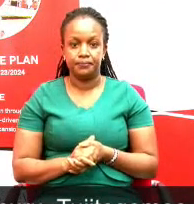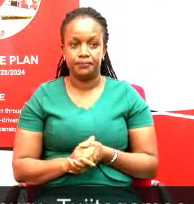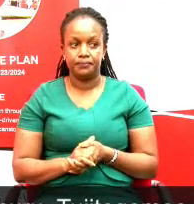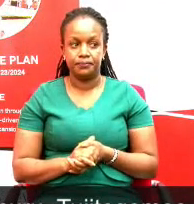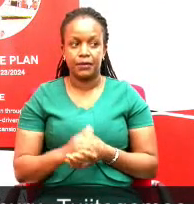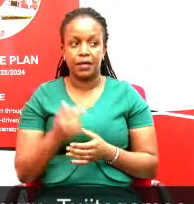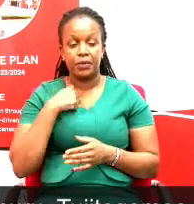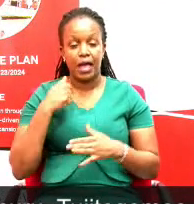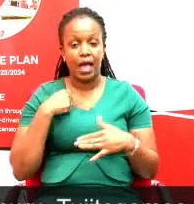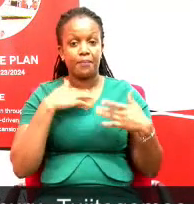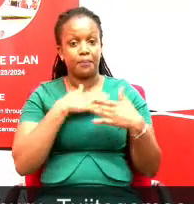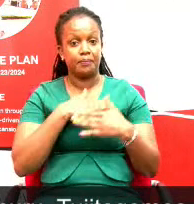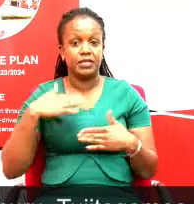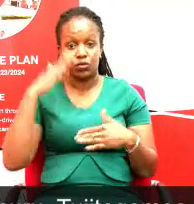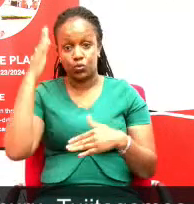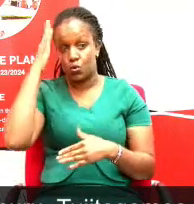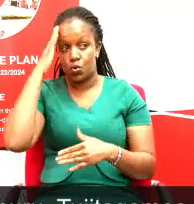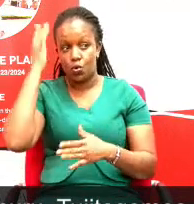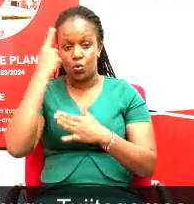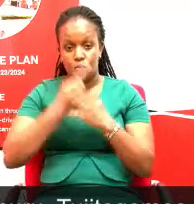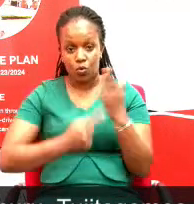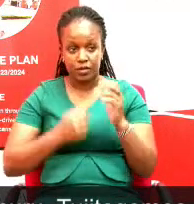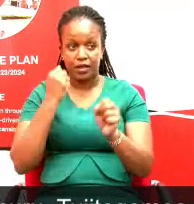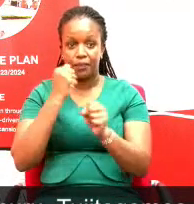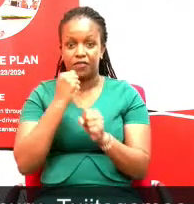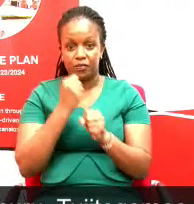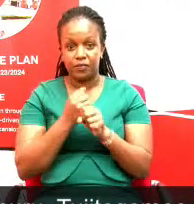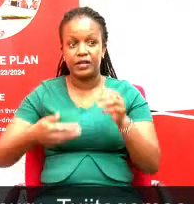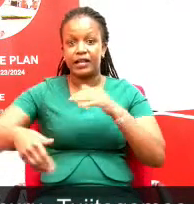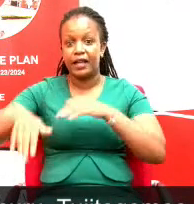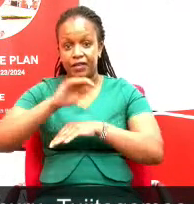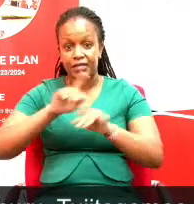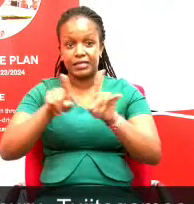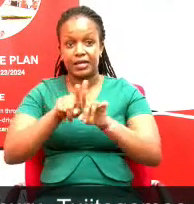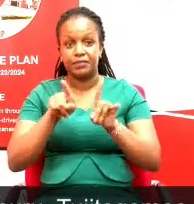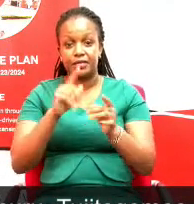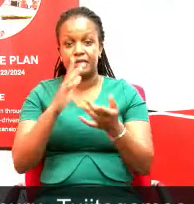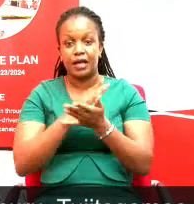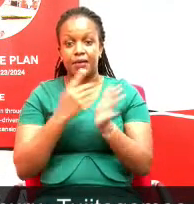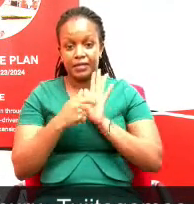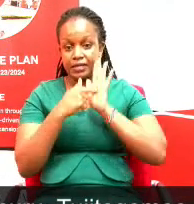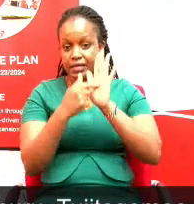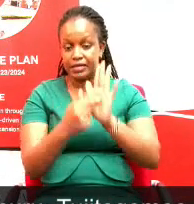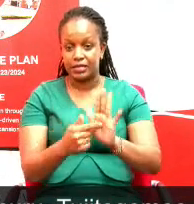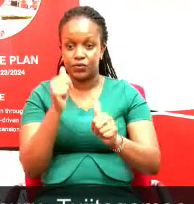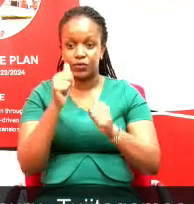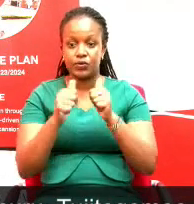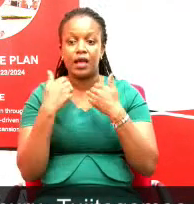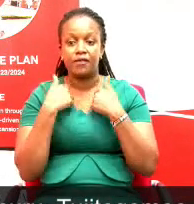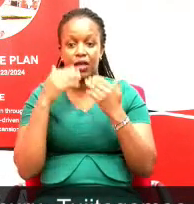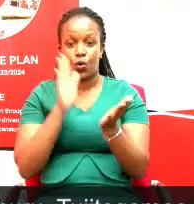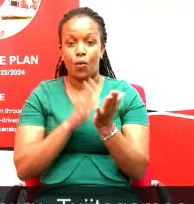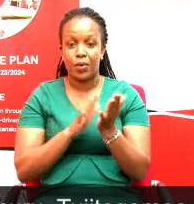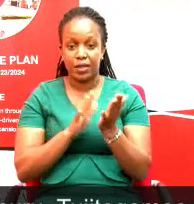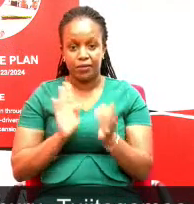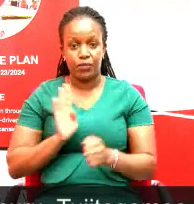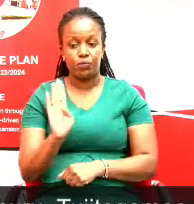I am pleased to know that since then, the revenue performance recovered and some instances surpassed targets. And I wish to commend the